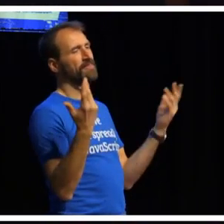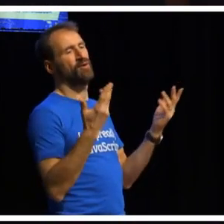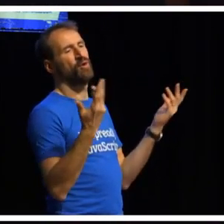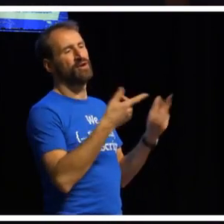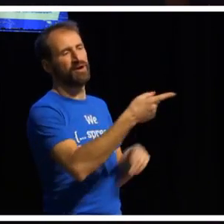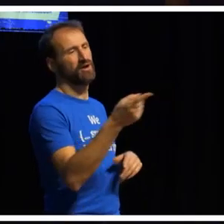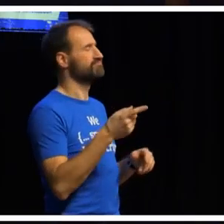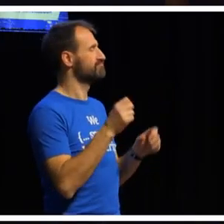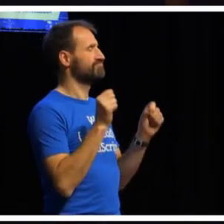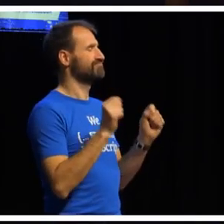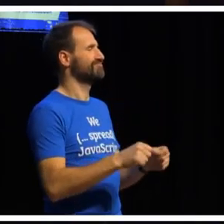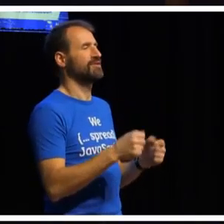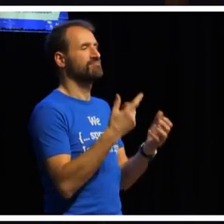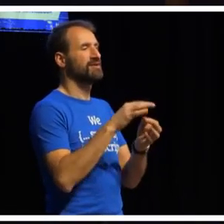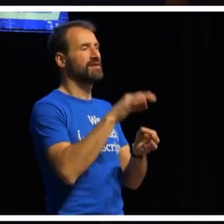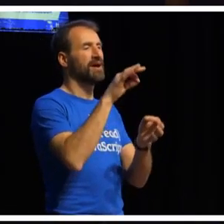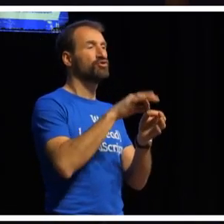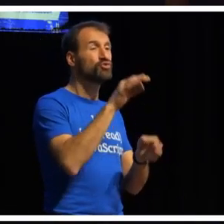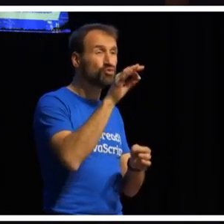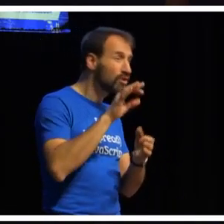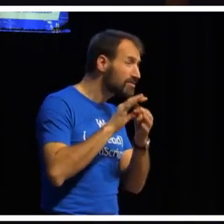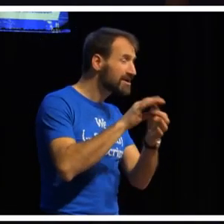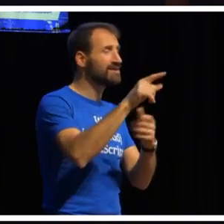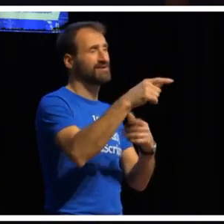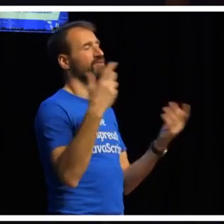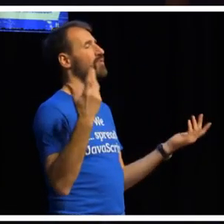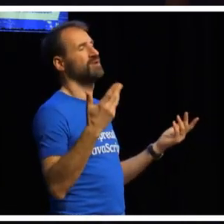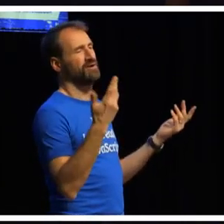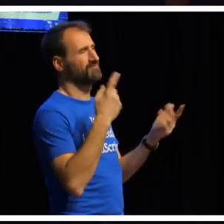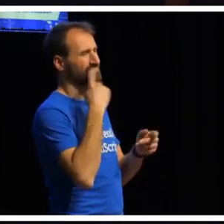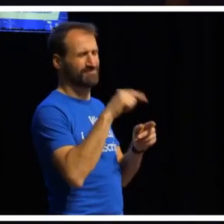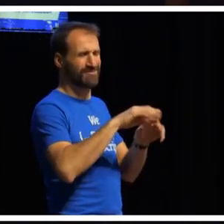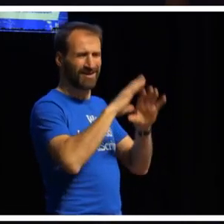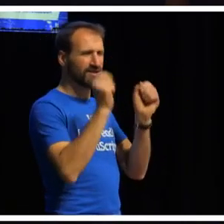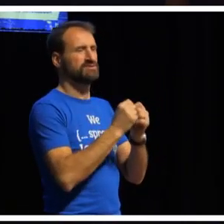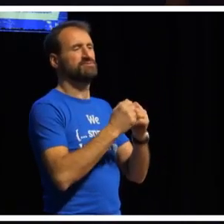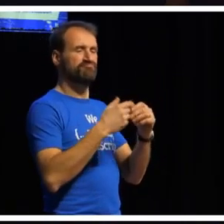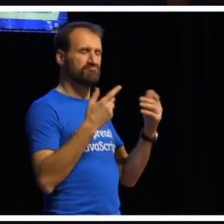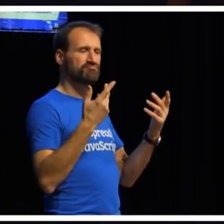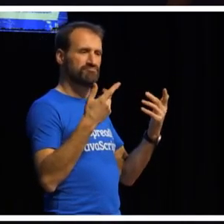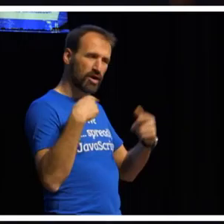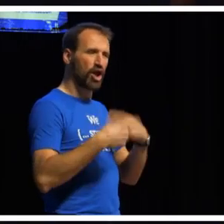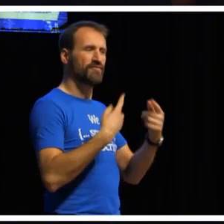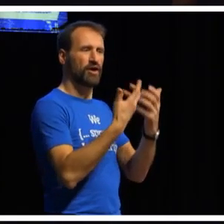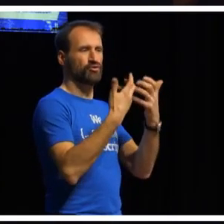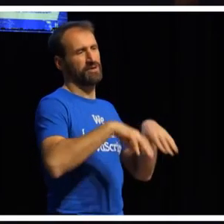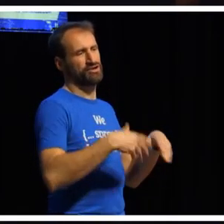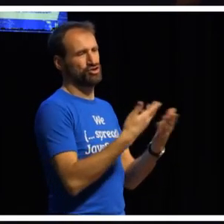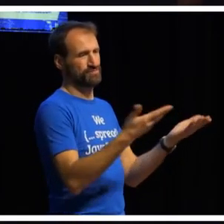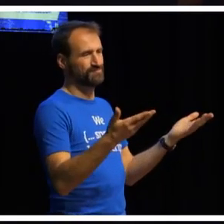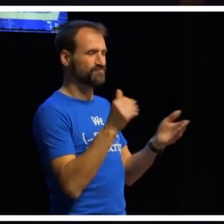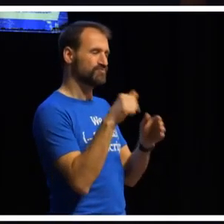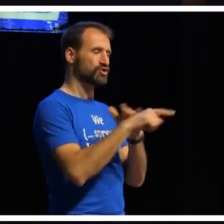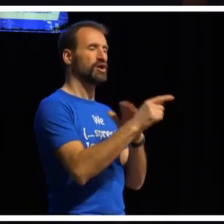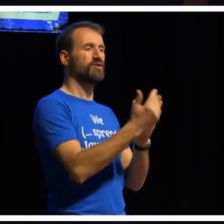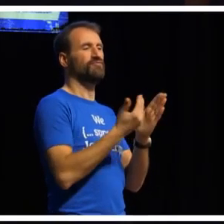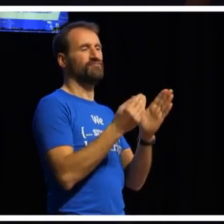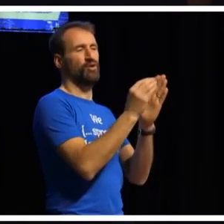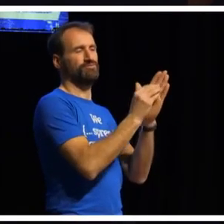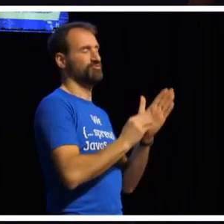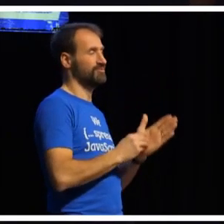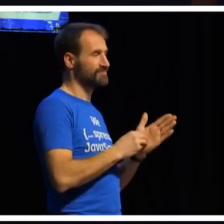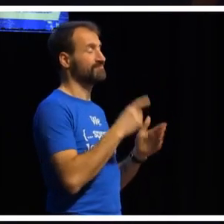to print the current temperature when you press a button, and it can do that perfectly fine. So yeah, I mean, it's all really promising,